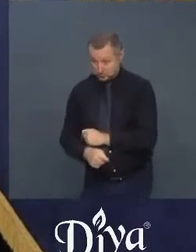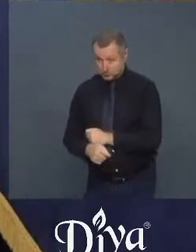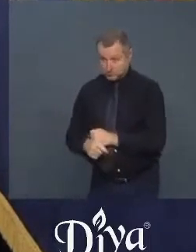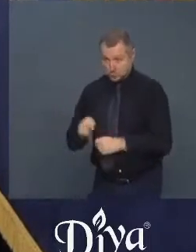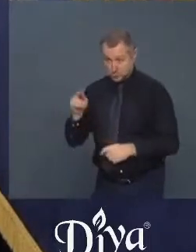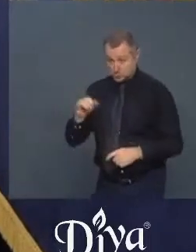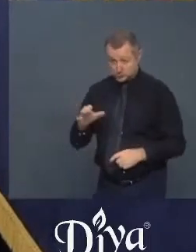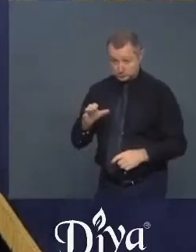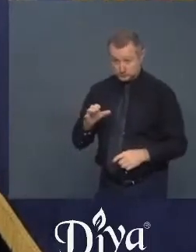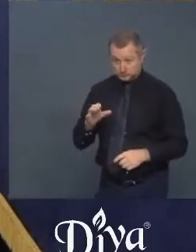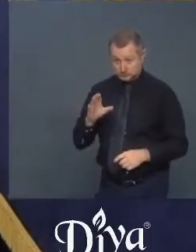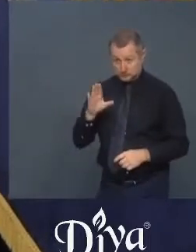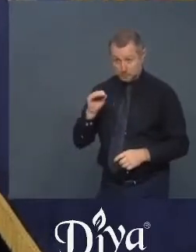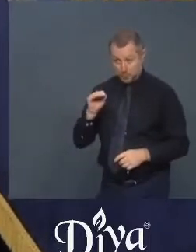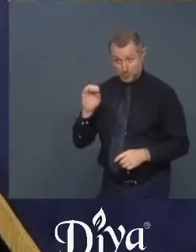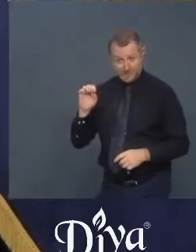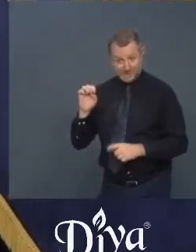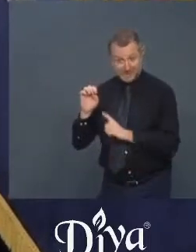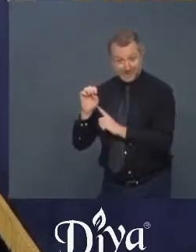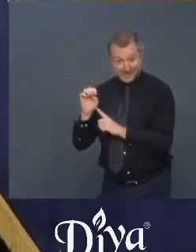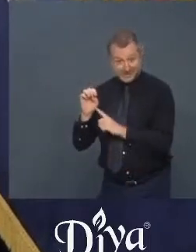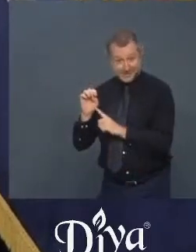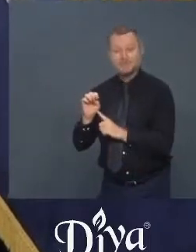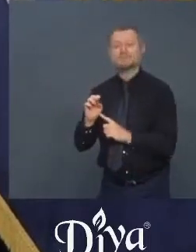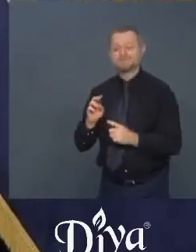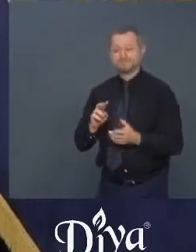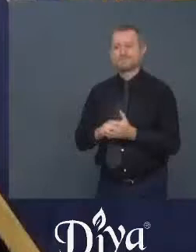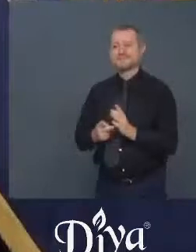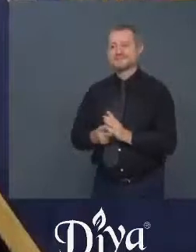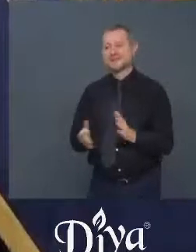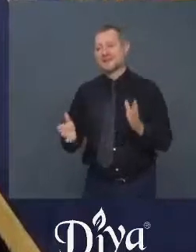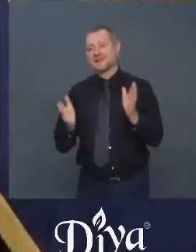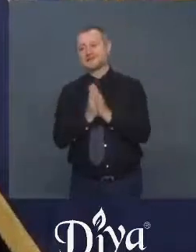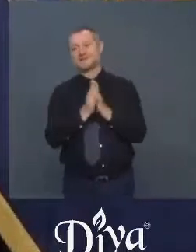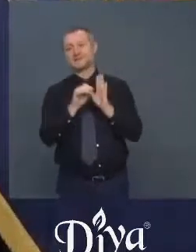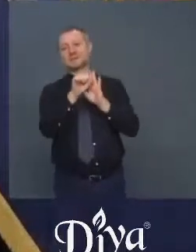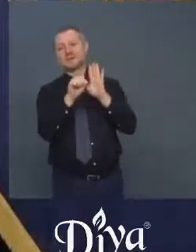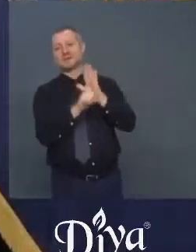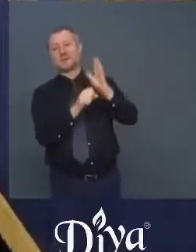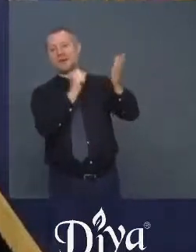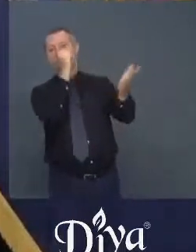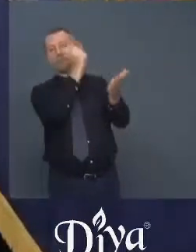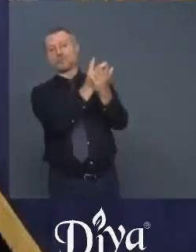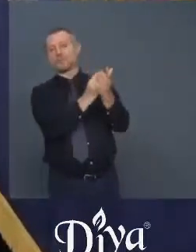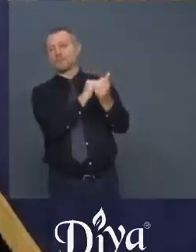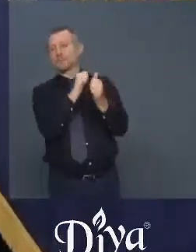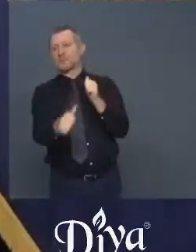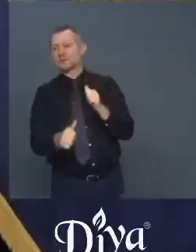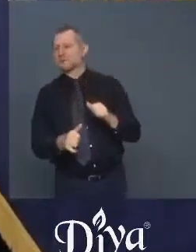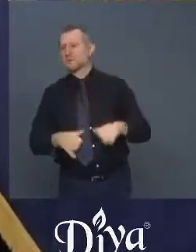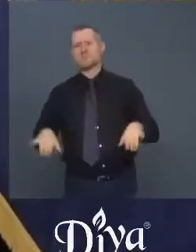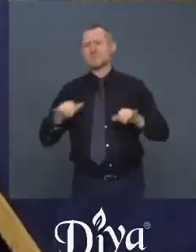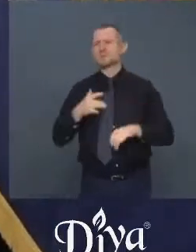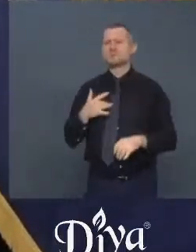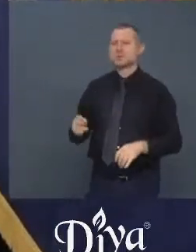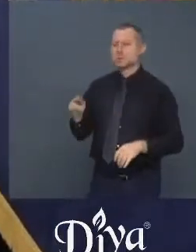pass it. You know, it's very common that the New York City Council will pass a